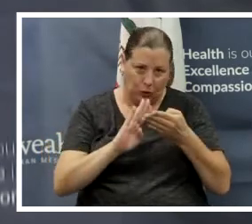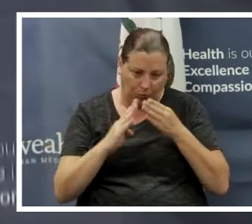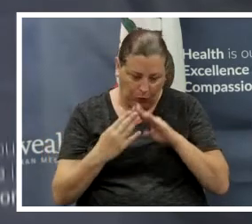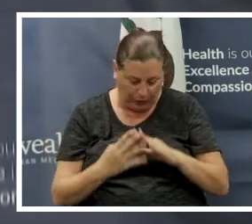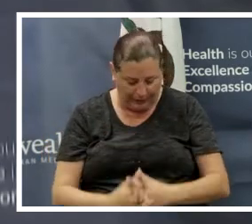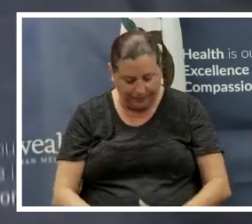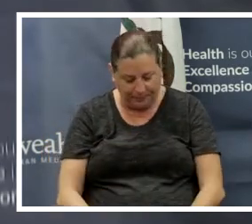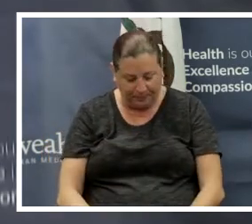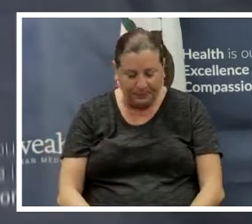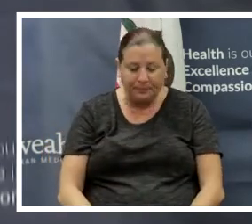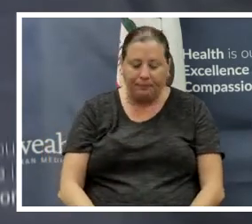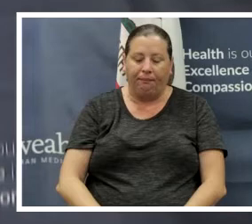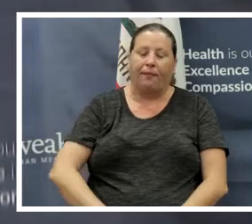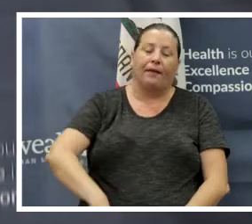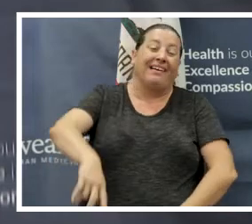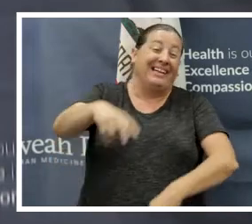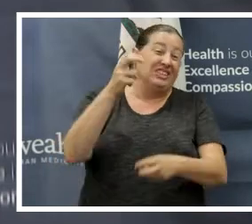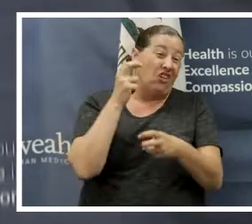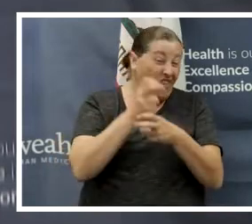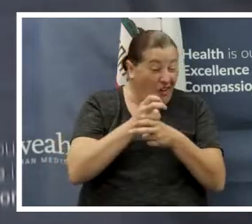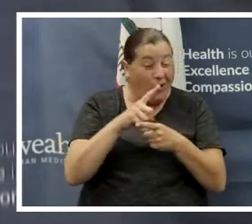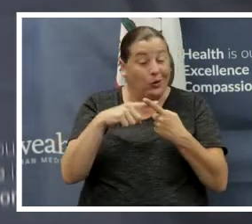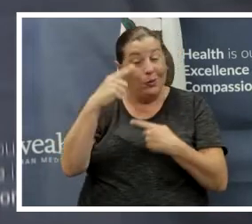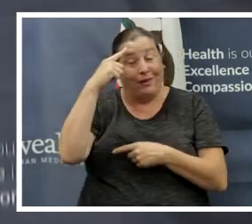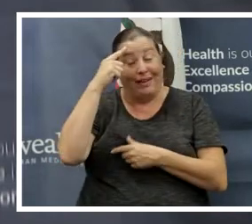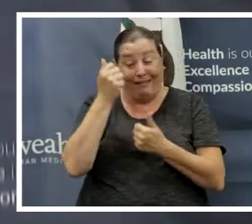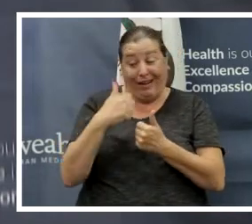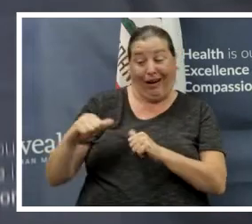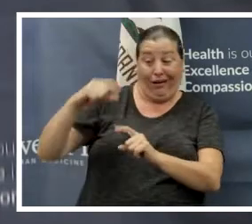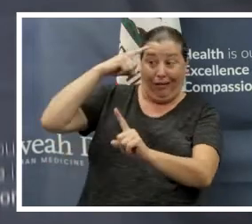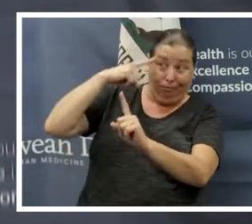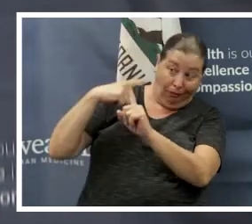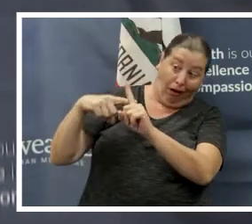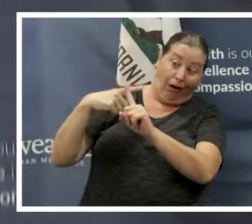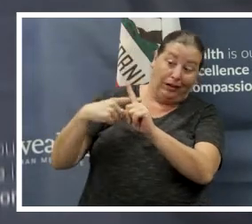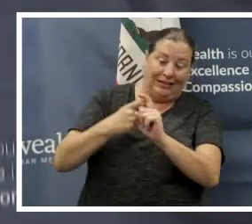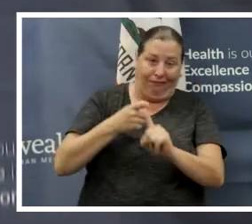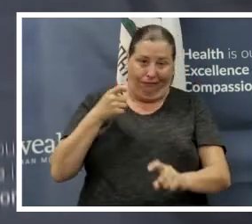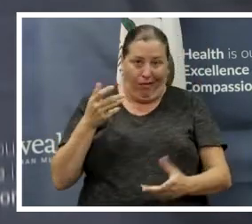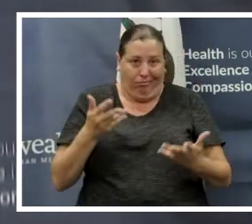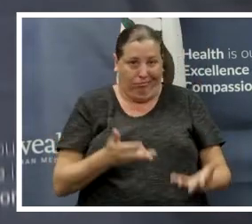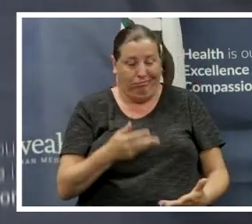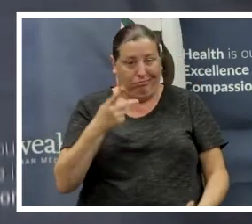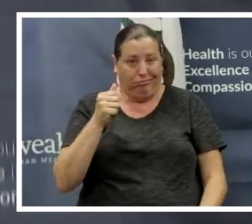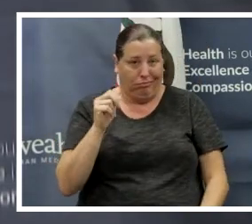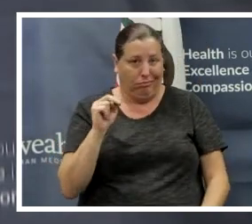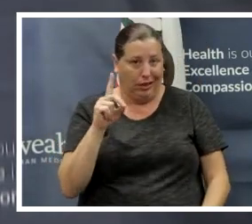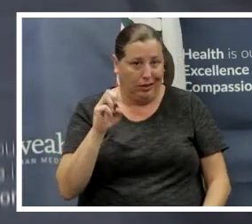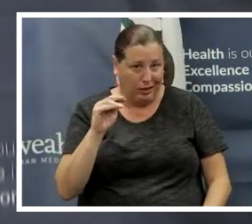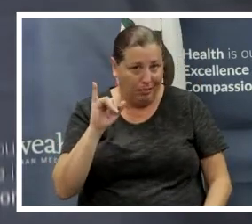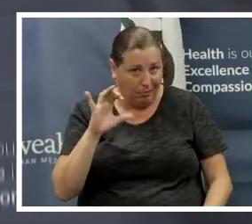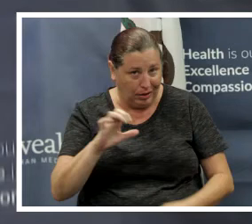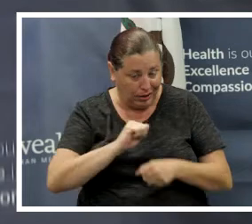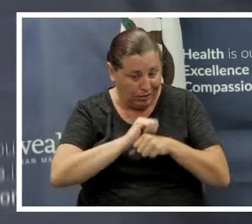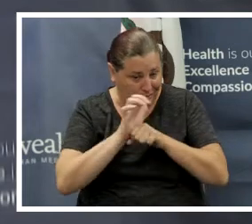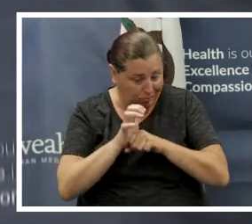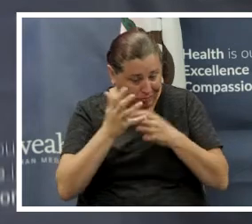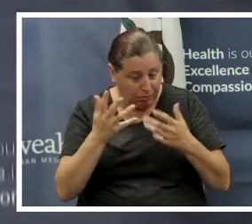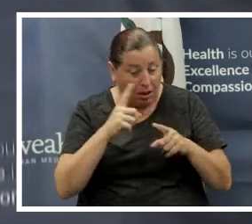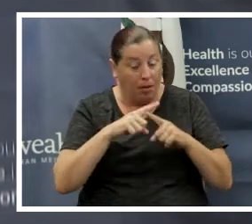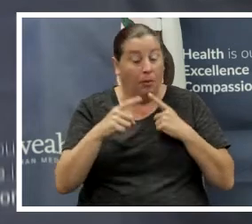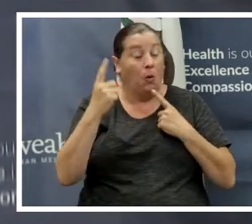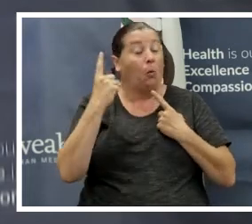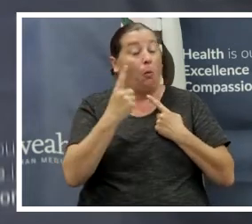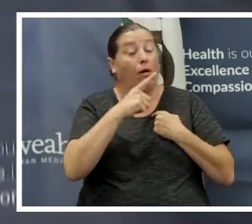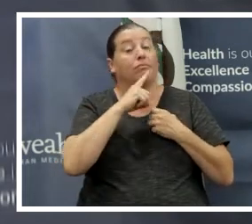It's hard to think of anything positive that's come out of this pandemic, but the one thing it has done is really kind of